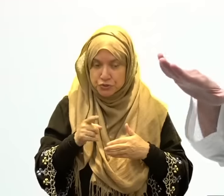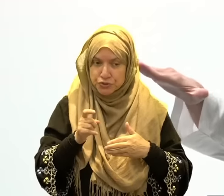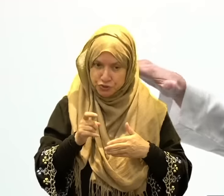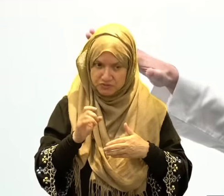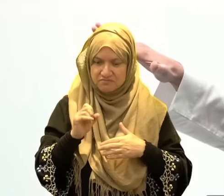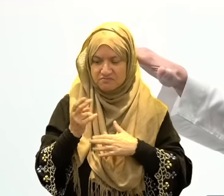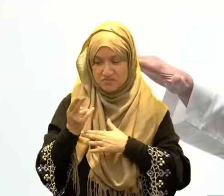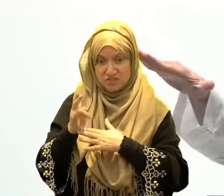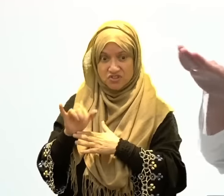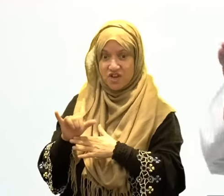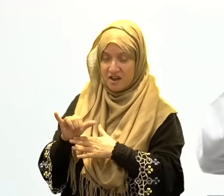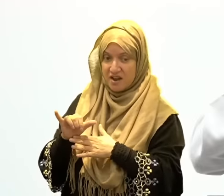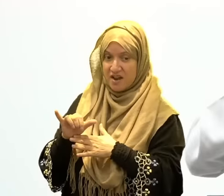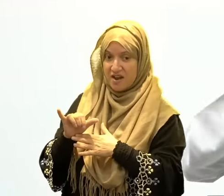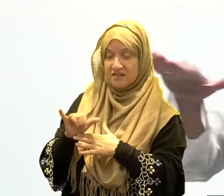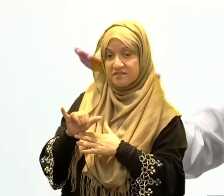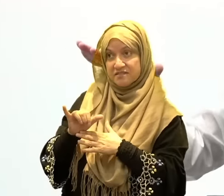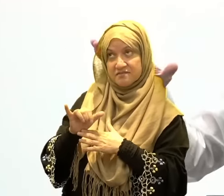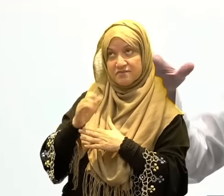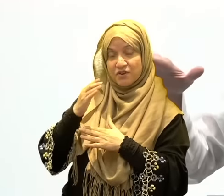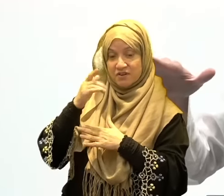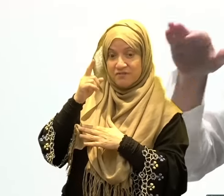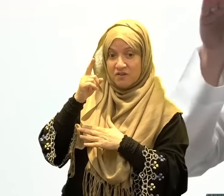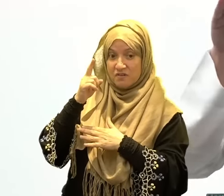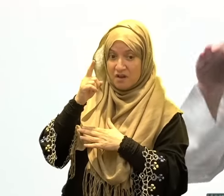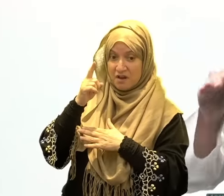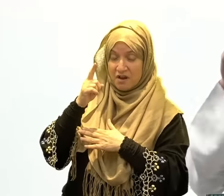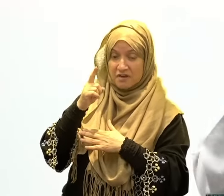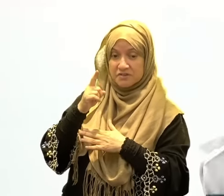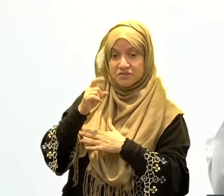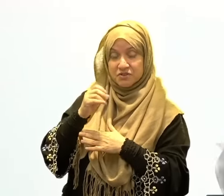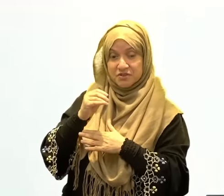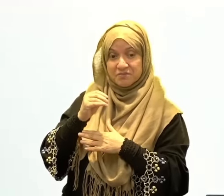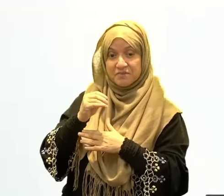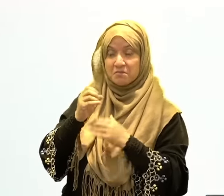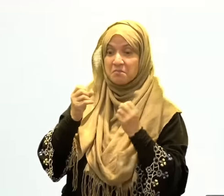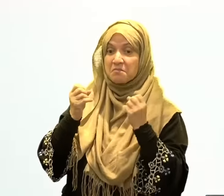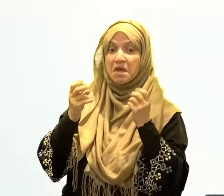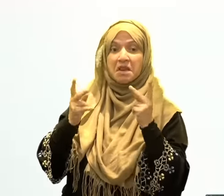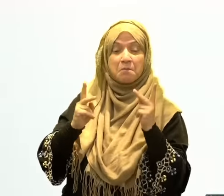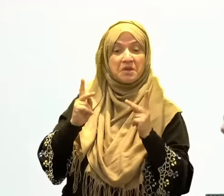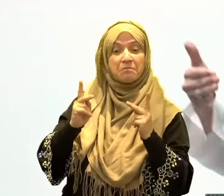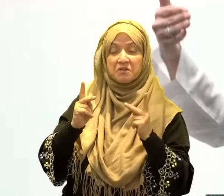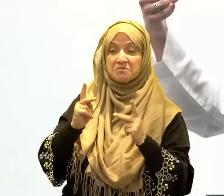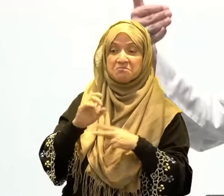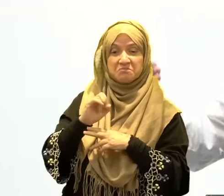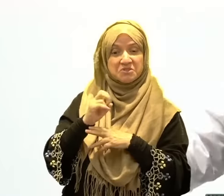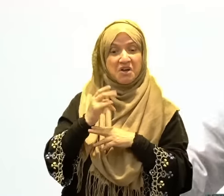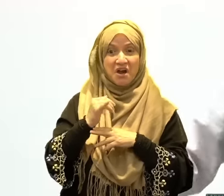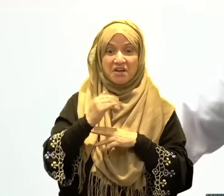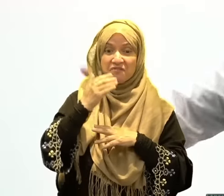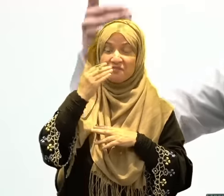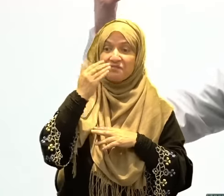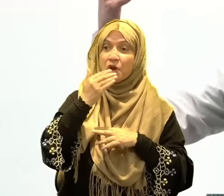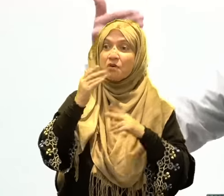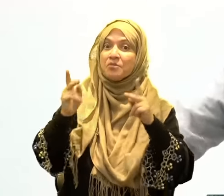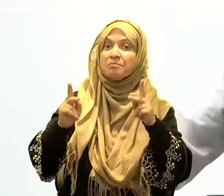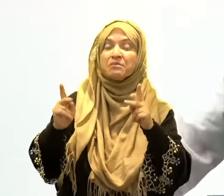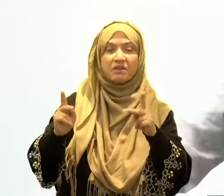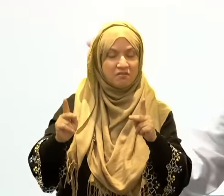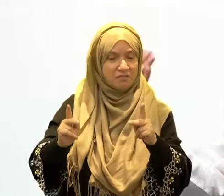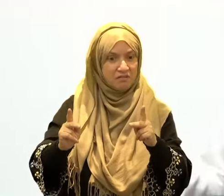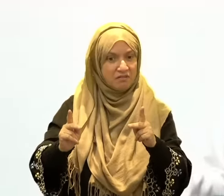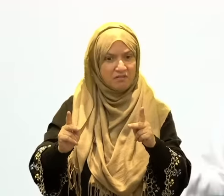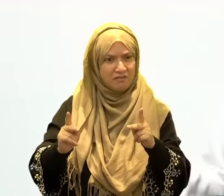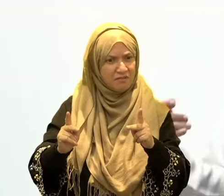that entire narration and set of ahadith where Allah calls a person on the Day of Judgment and He puts the sitr, He puts that